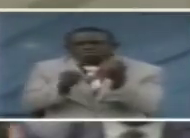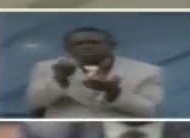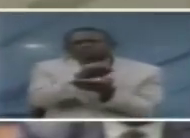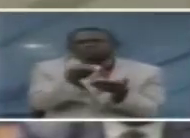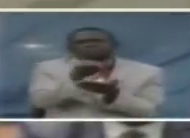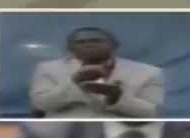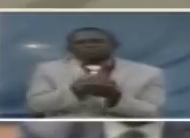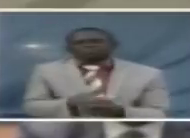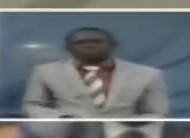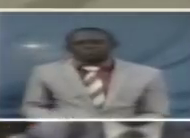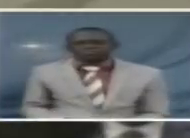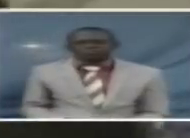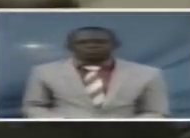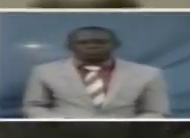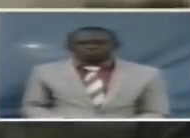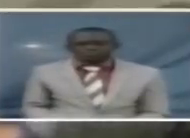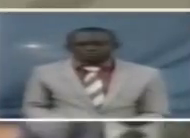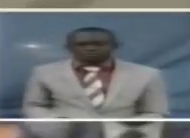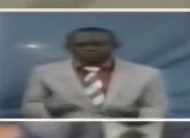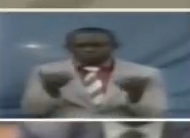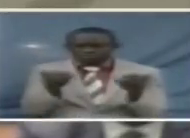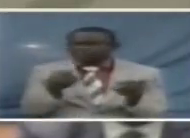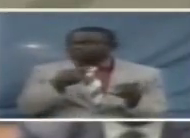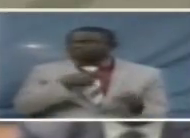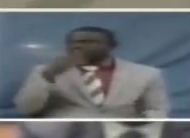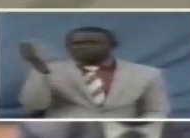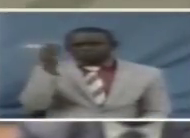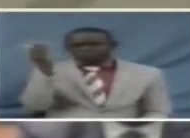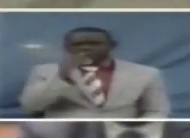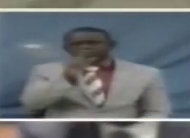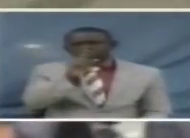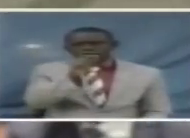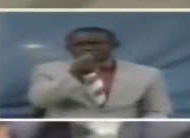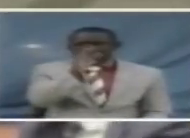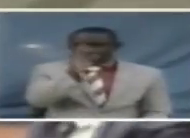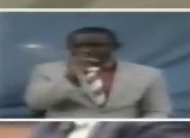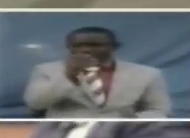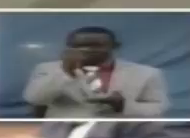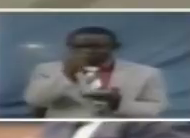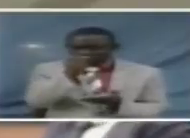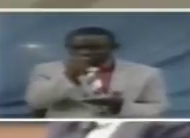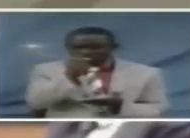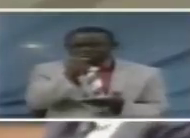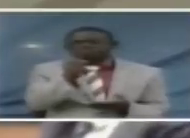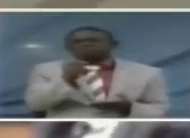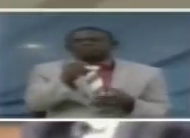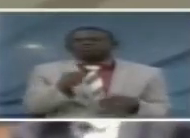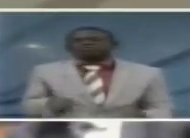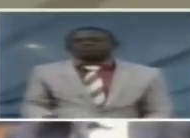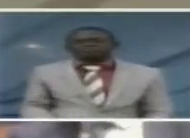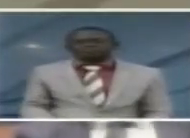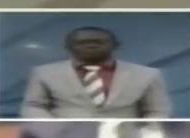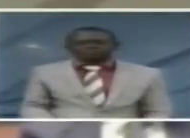and inclusive economy. Mr. Speaker, I now present the 2018